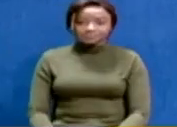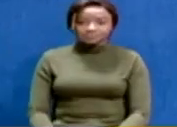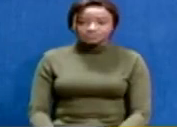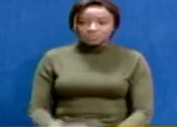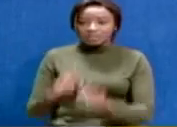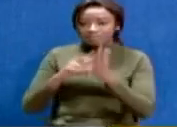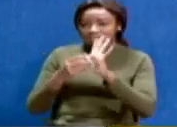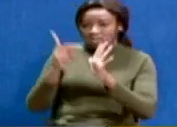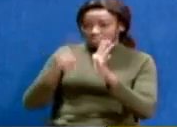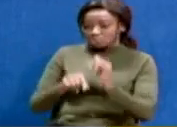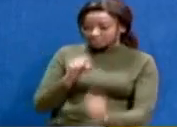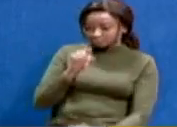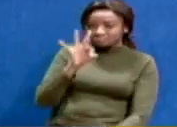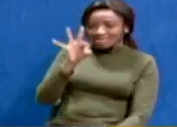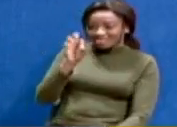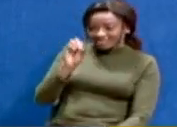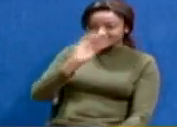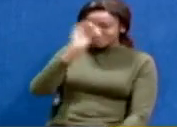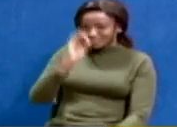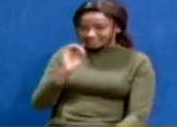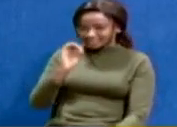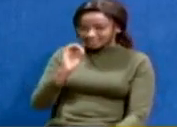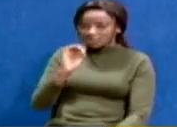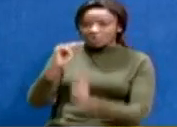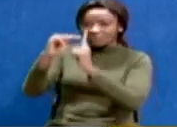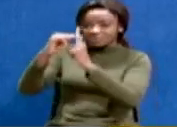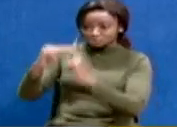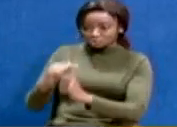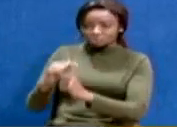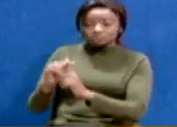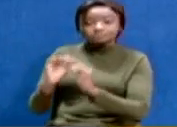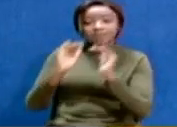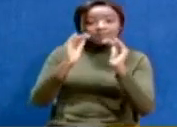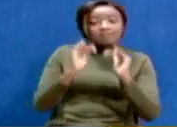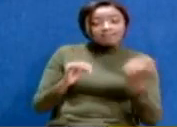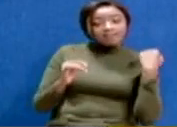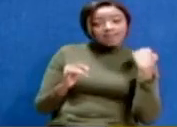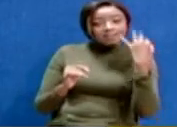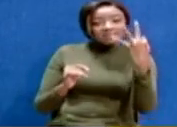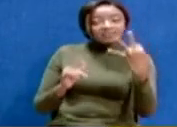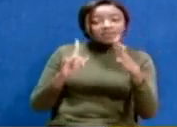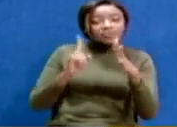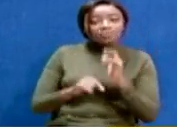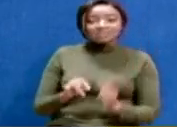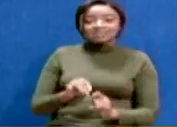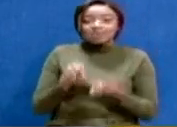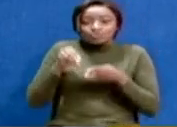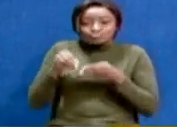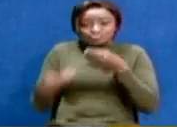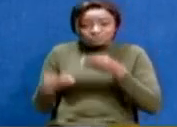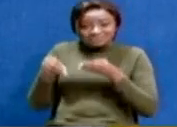approximately 30% of the total cases. And we are now seeing Busia move on up to third